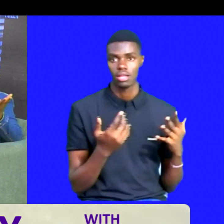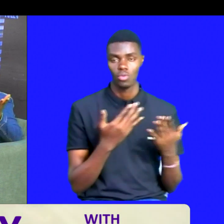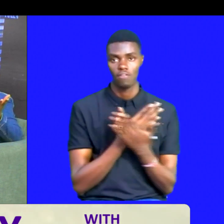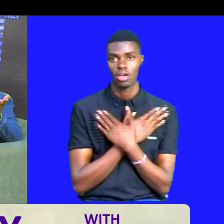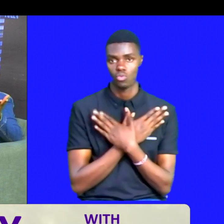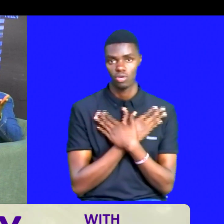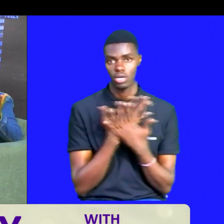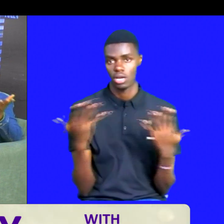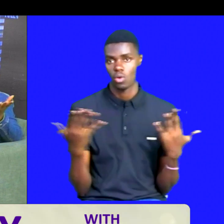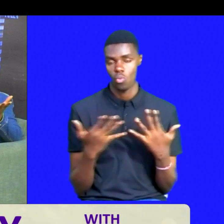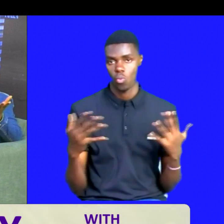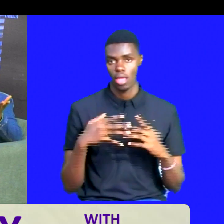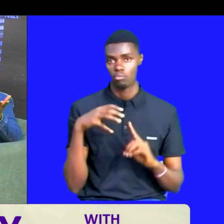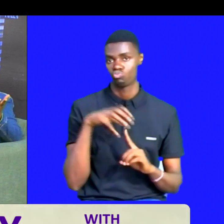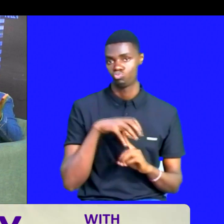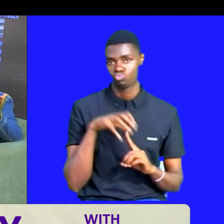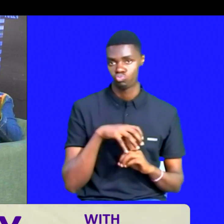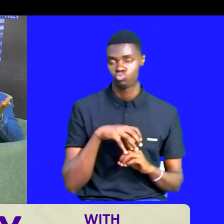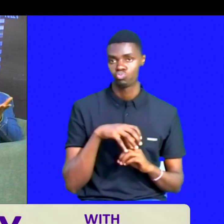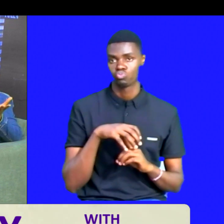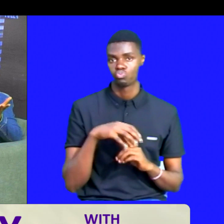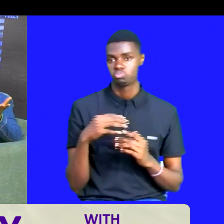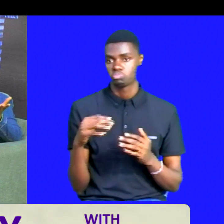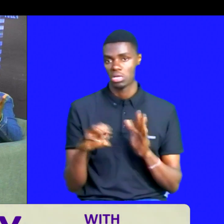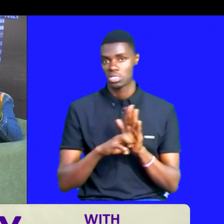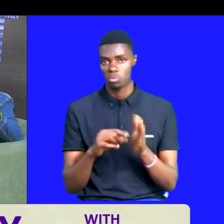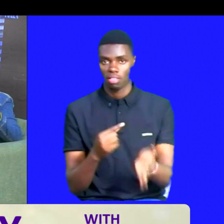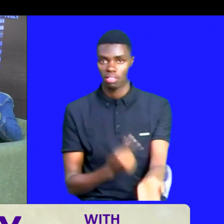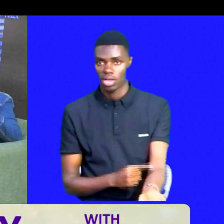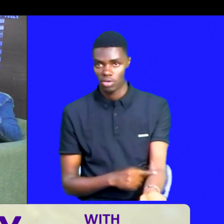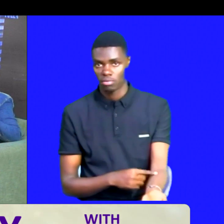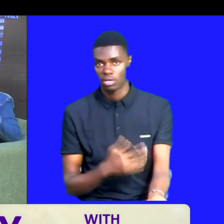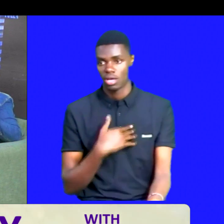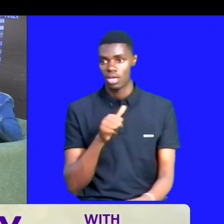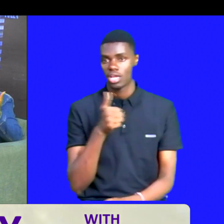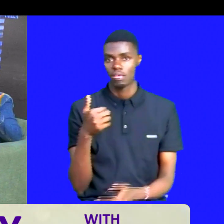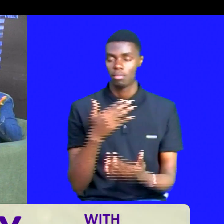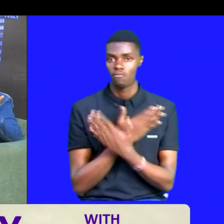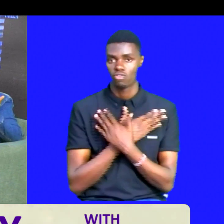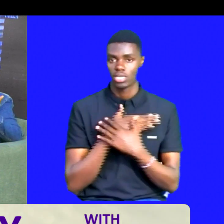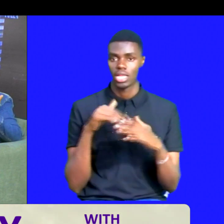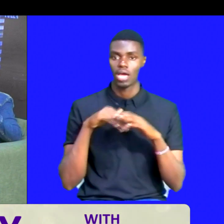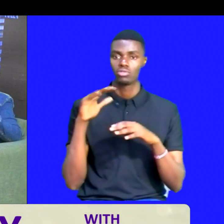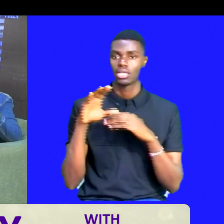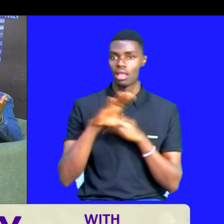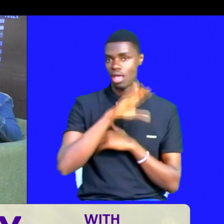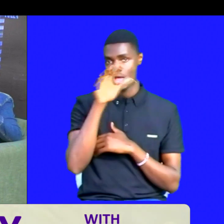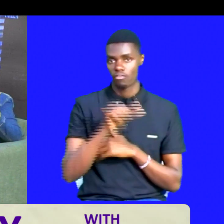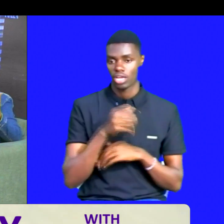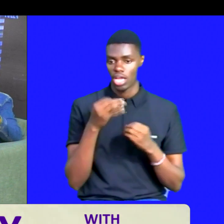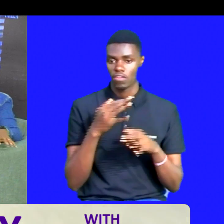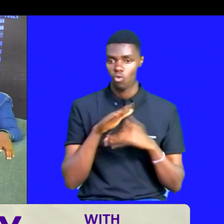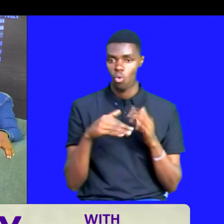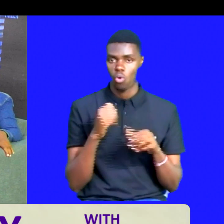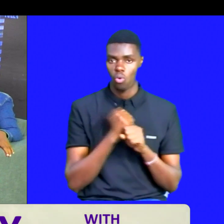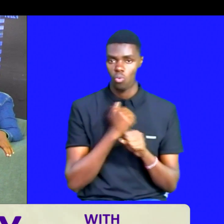to the champions like the Ghanaians, and then maybe another friendly outside Africa. Right. So if all works well, then I